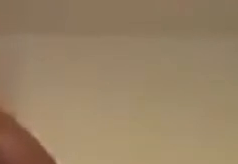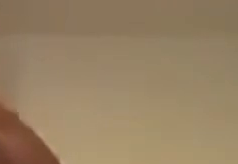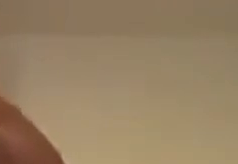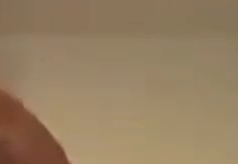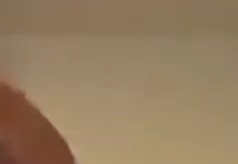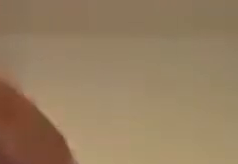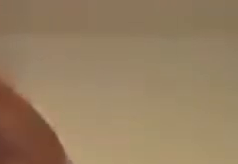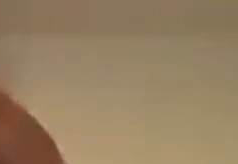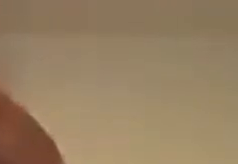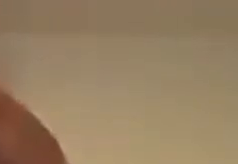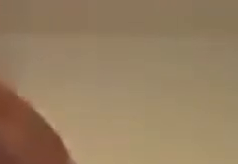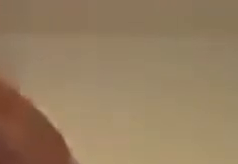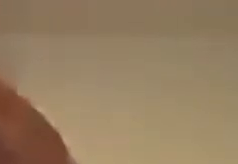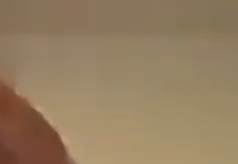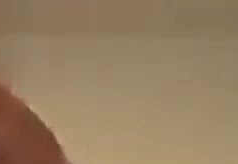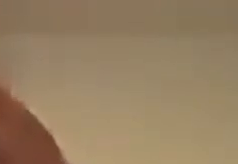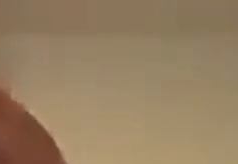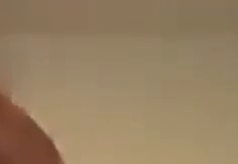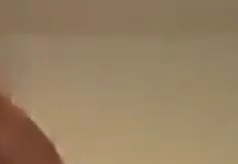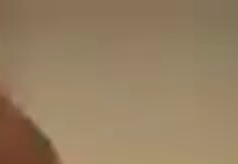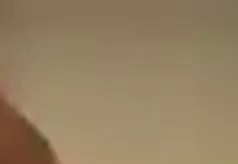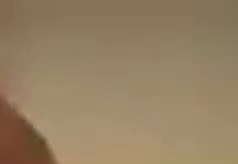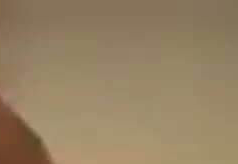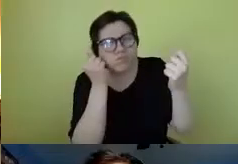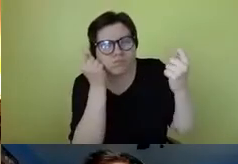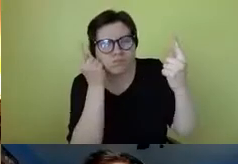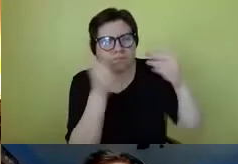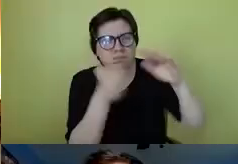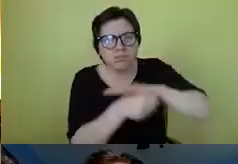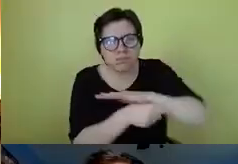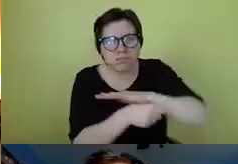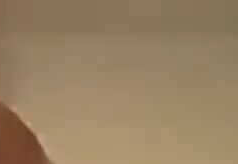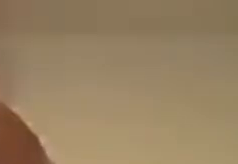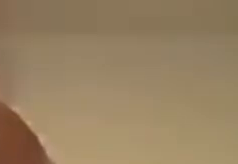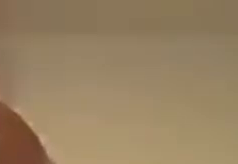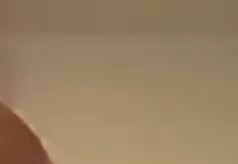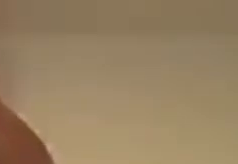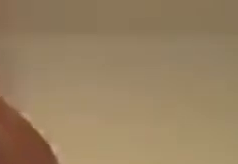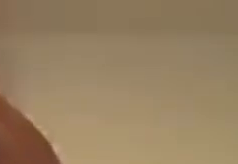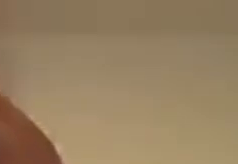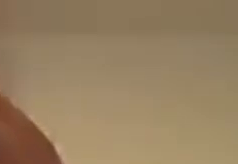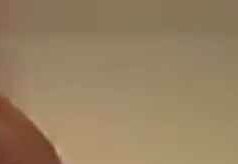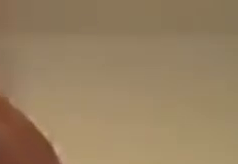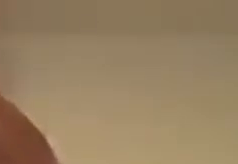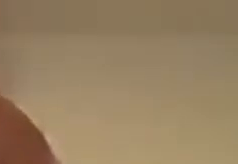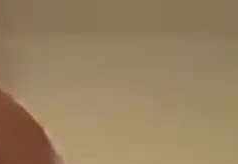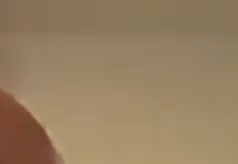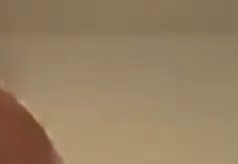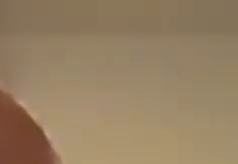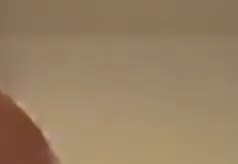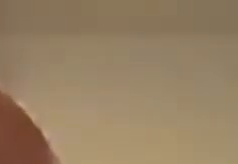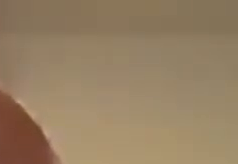all-caring, all-compassionate Lord allow such pain to exist.